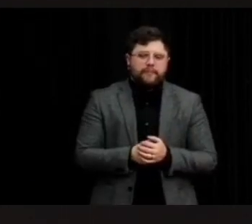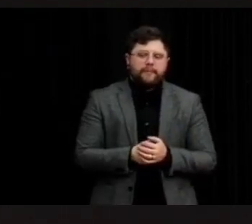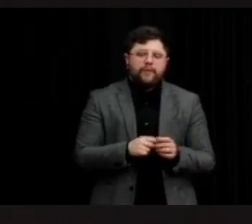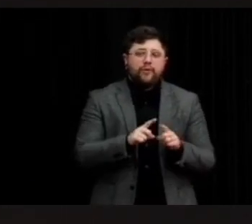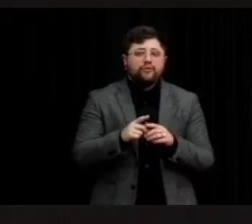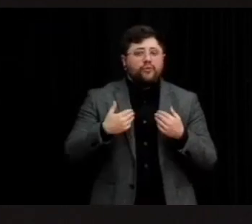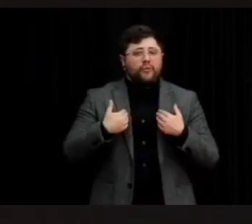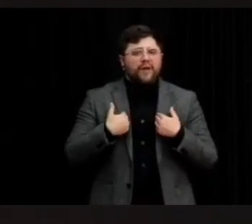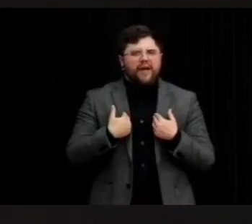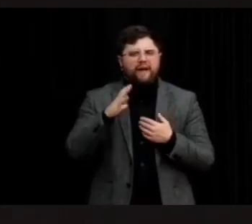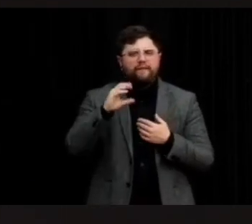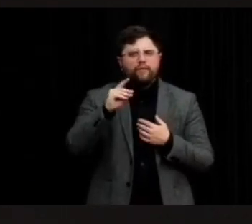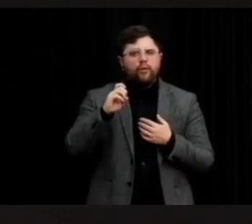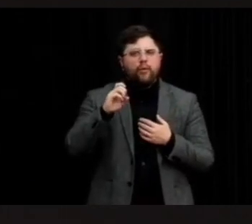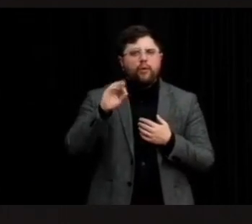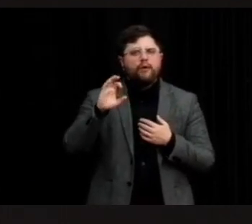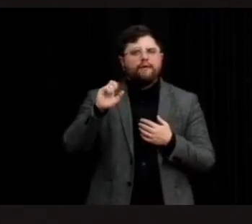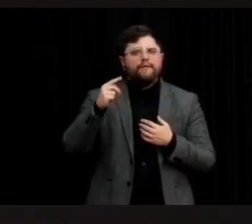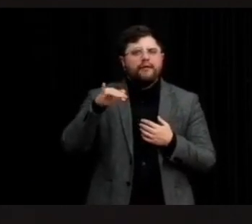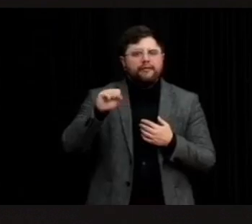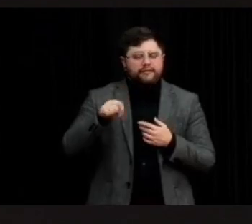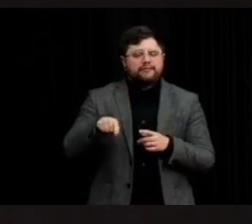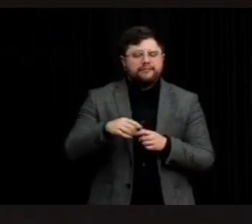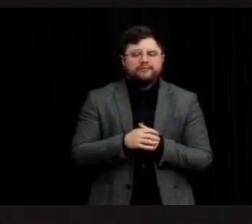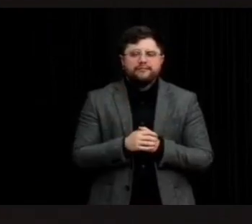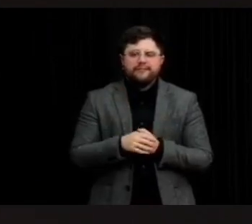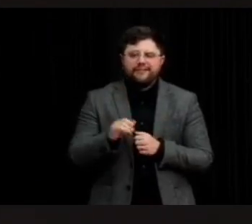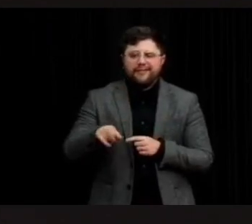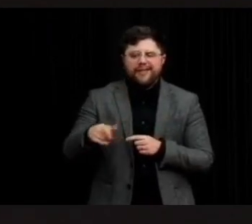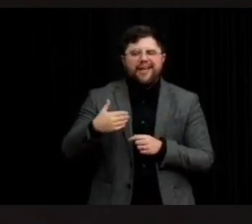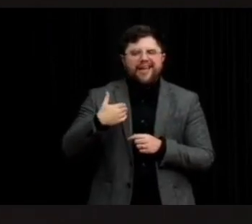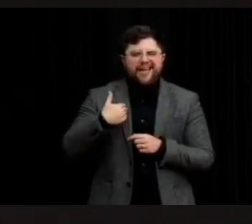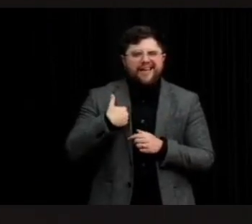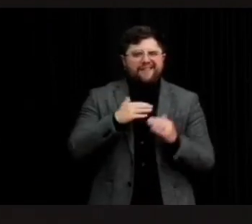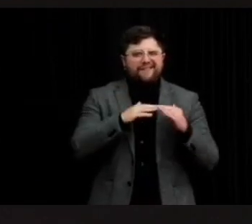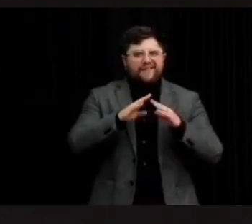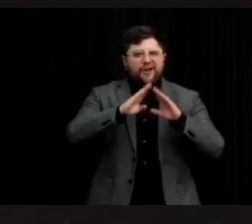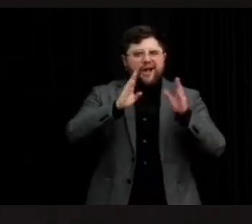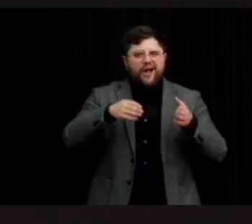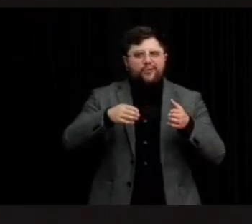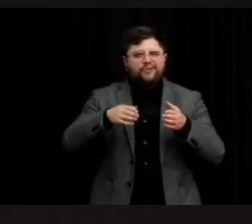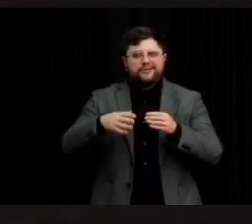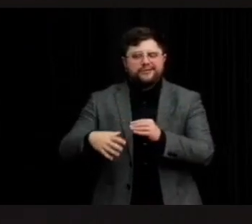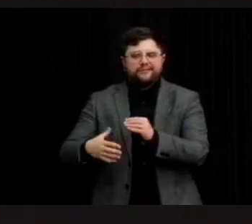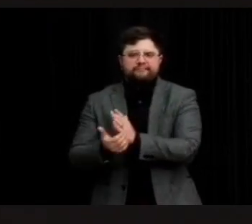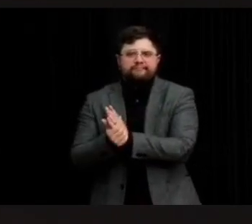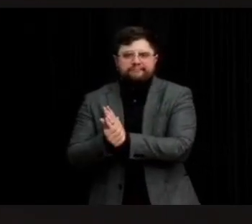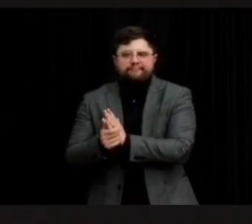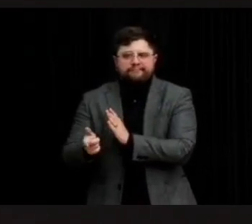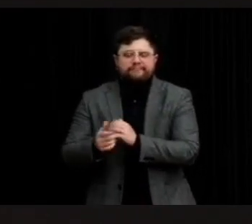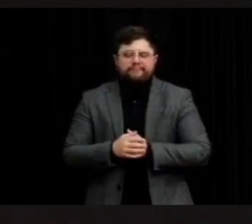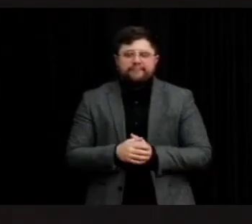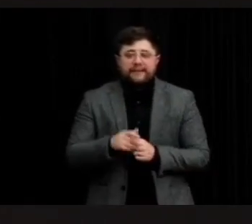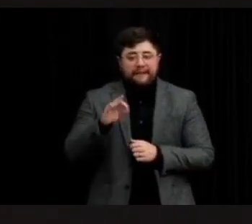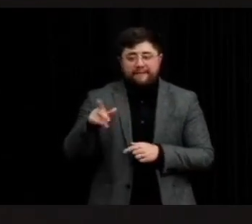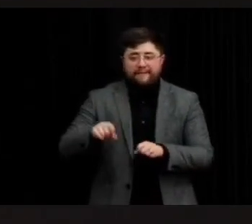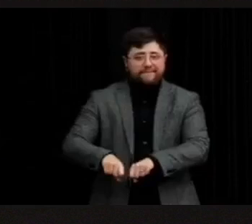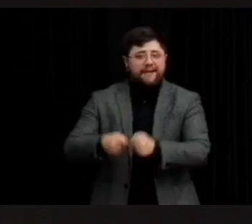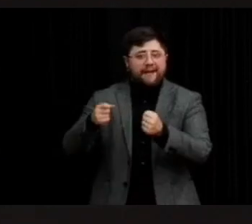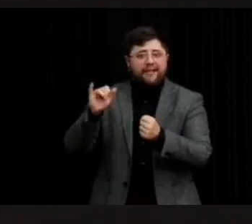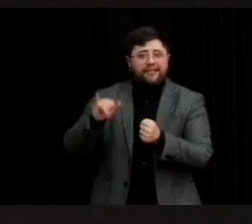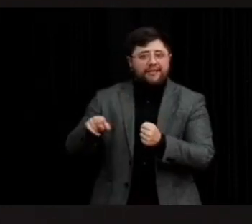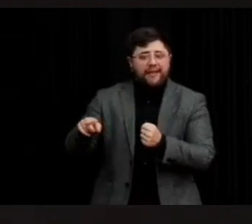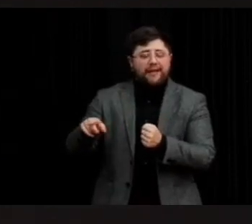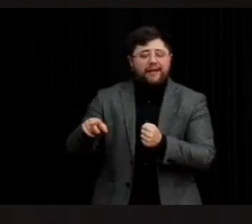of ethics, and that has a fair housing provision. And if a realtor violates that fair housing provision, they ought to be able to